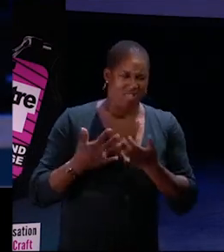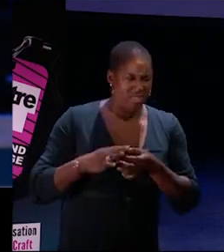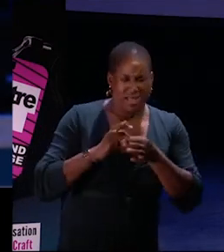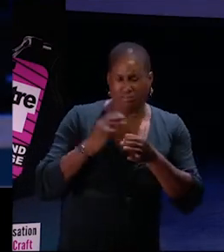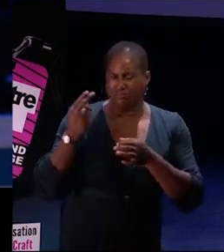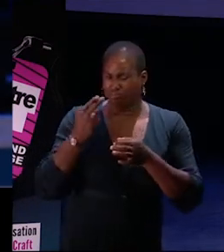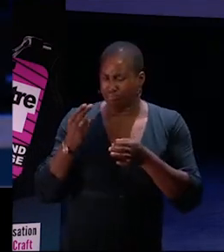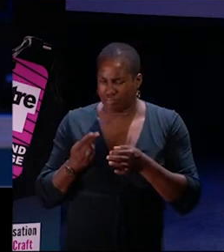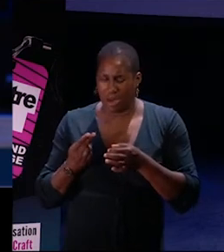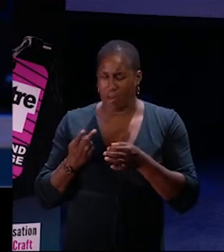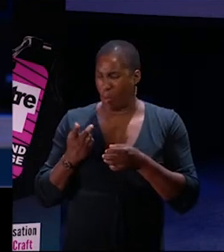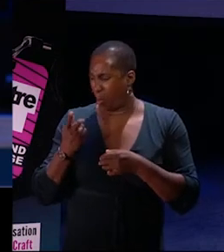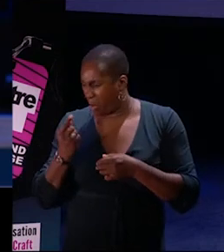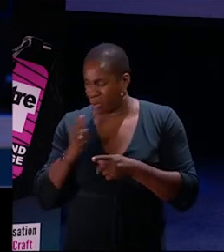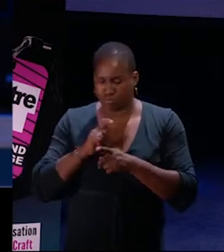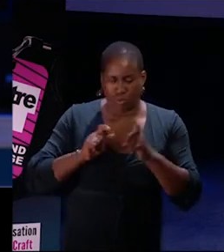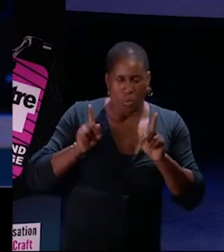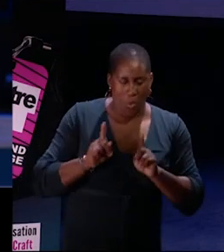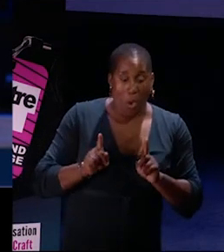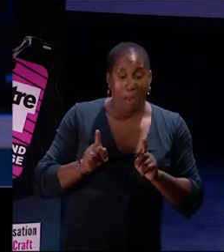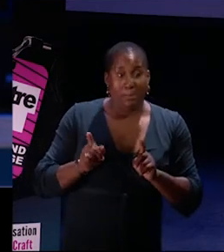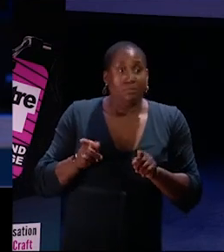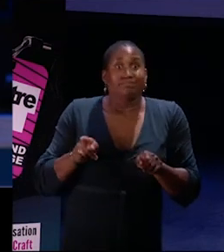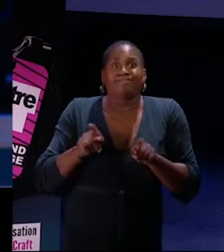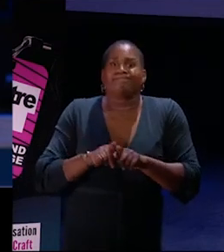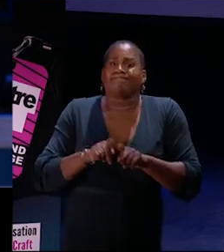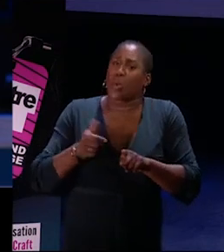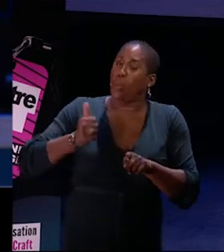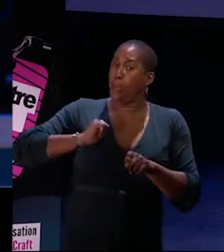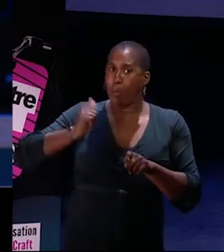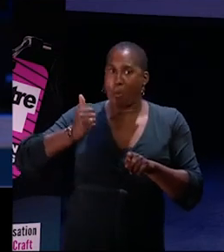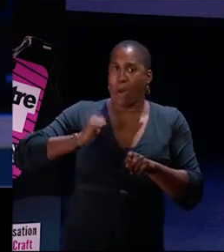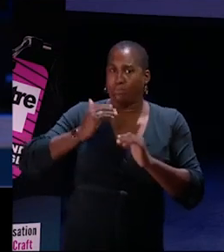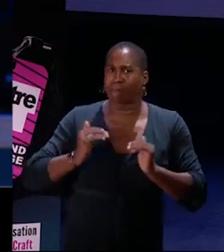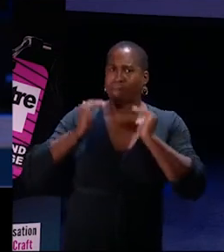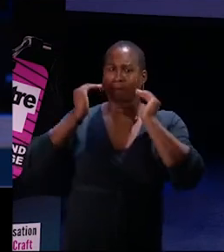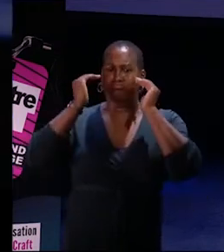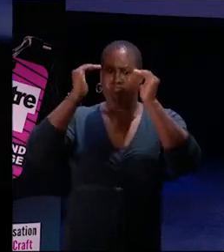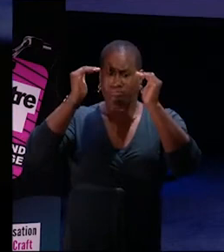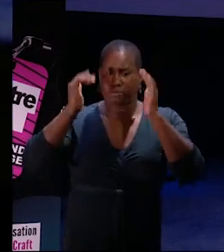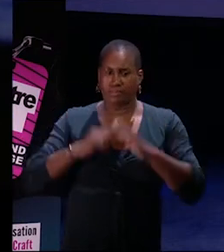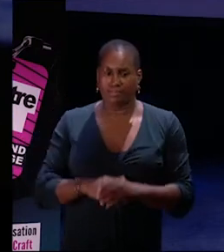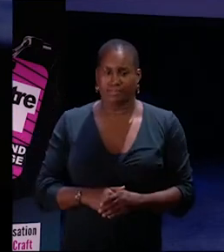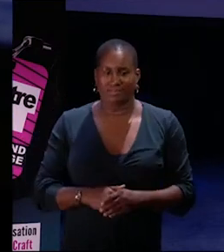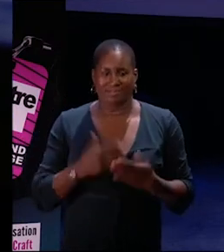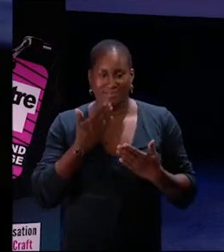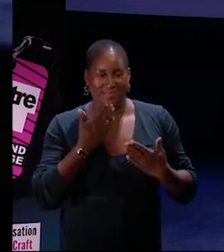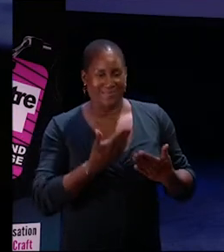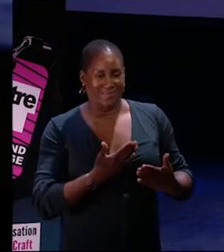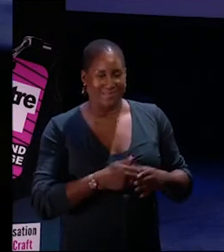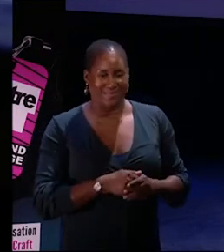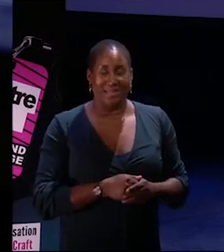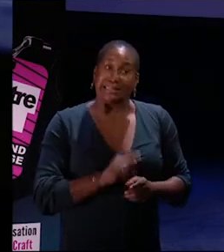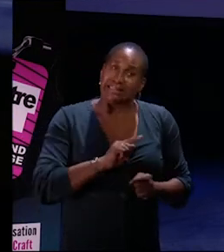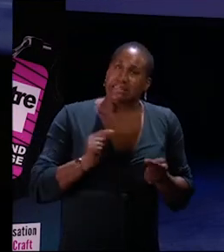and capabilities, and what we expect is much, much higher now, I think. It makes my job harder, basically. I think that is one